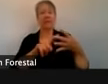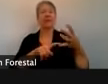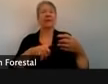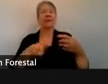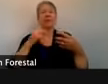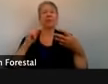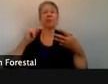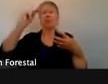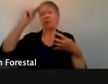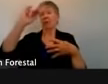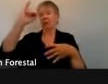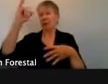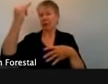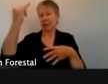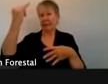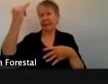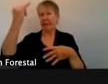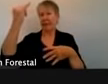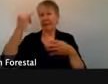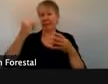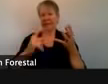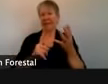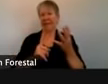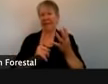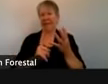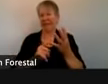Edward Jr., who's in Pittsburgh. And by the way,